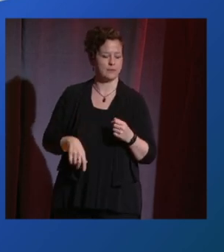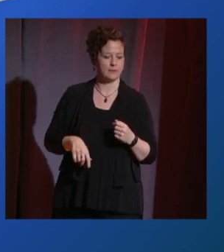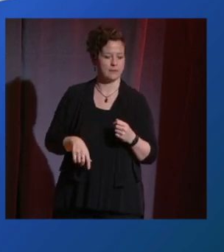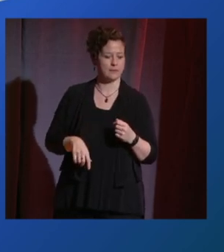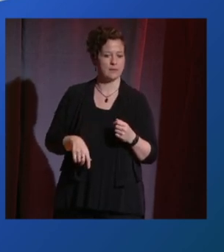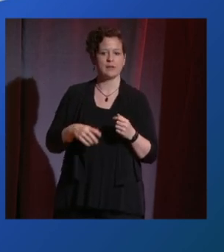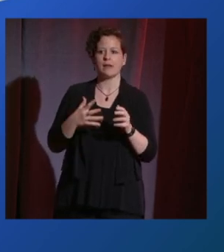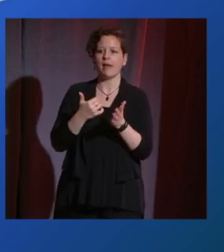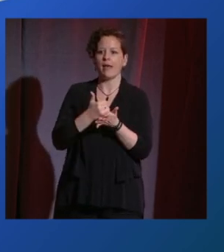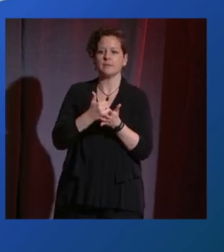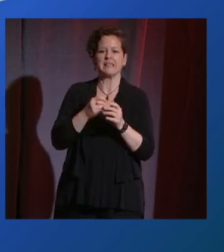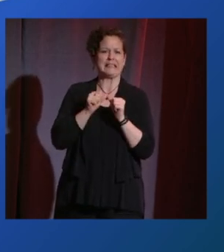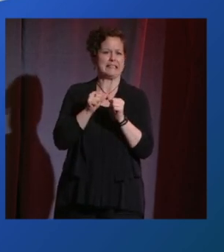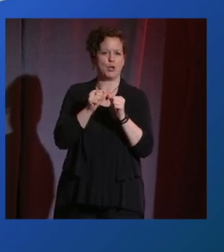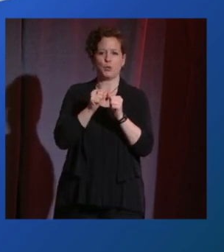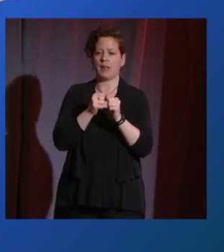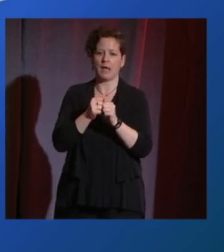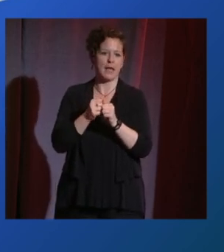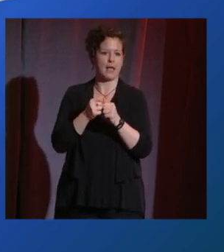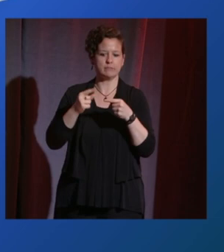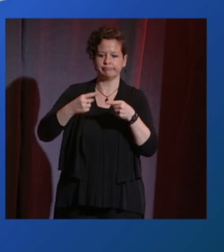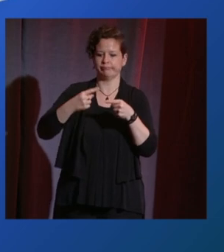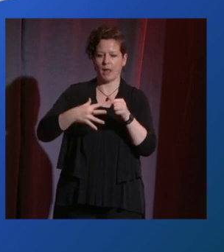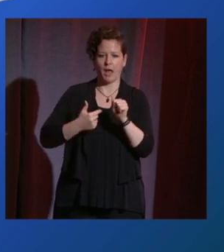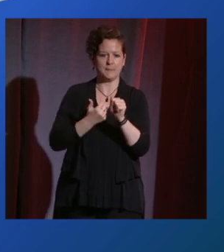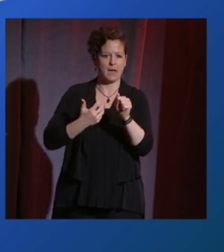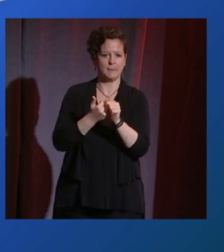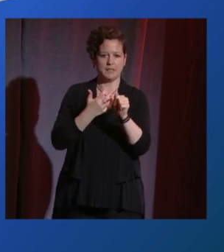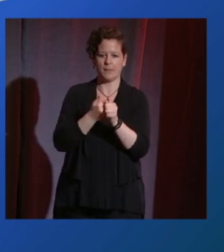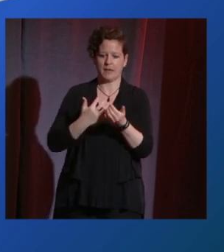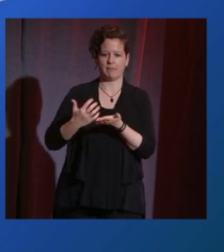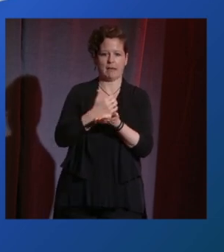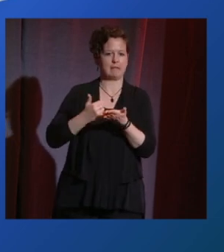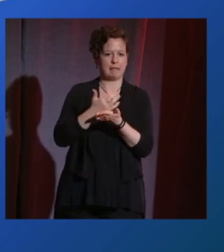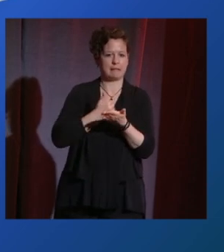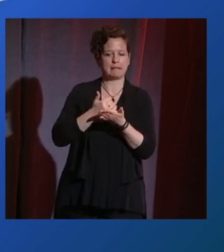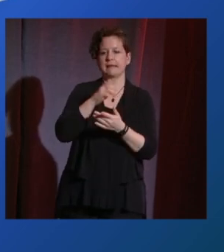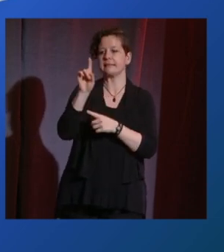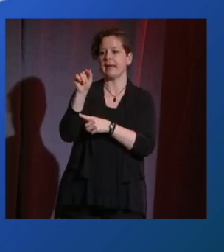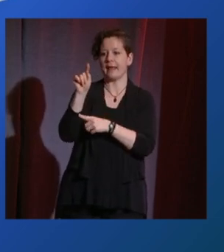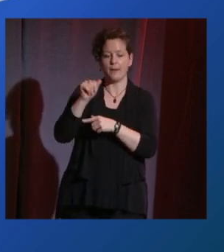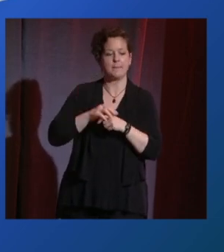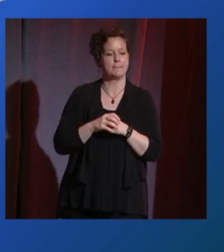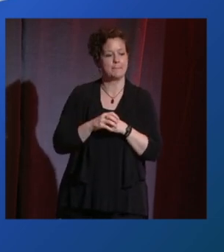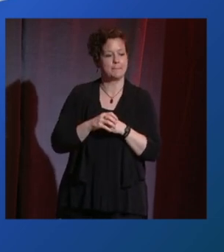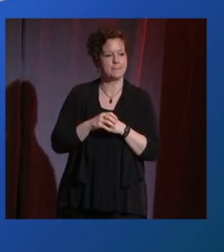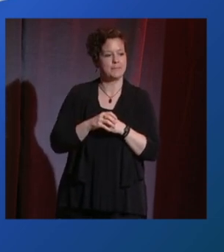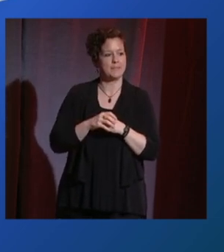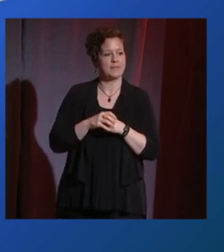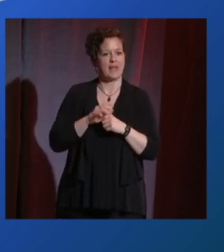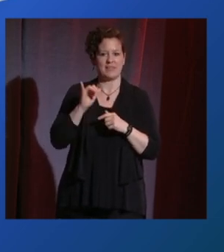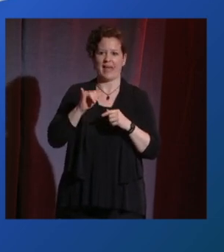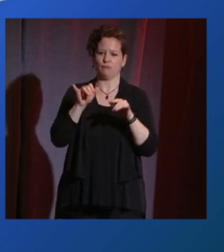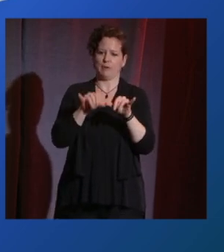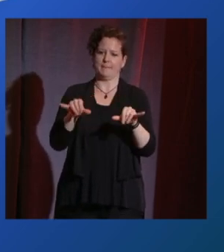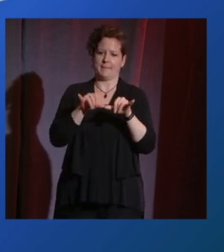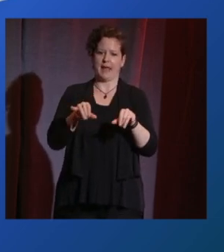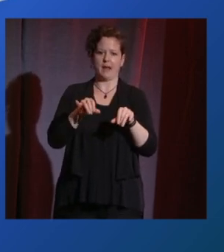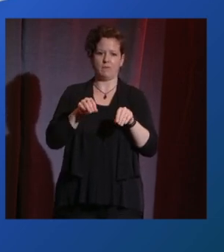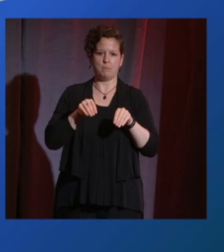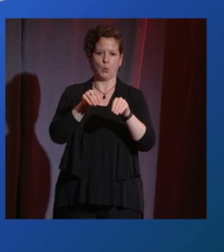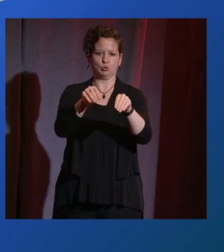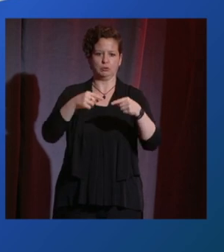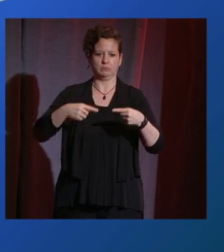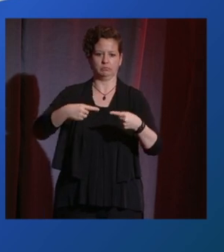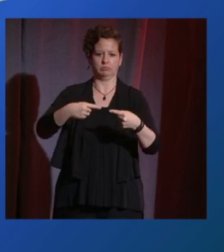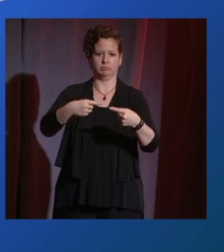updating manipulating all this data and as you do this you know repetitive motion you think of